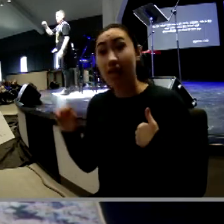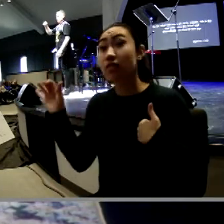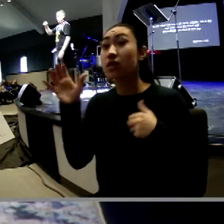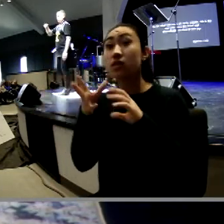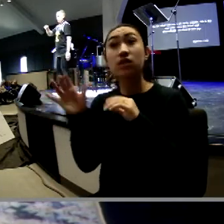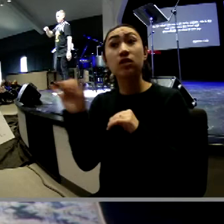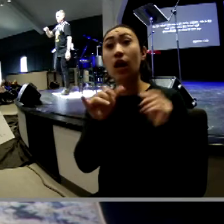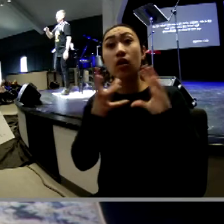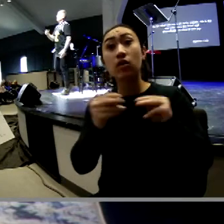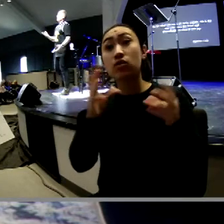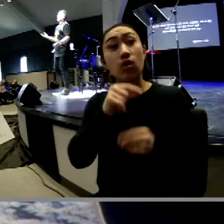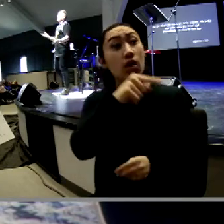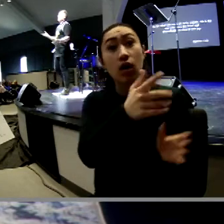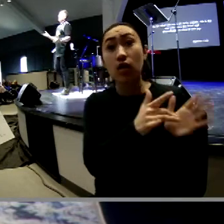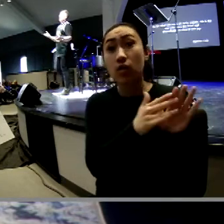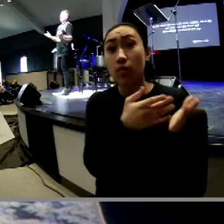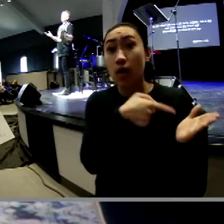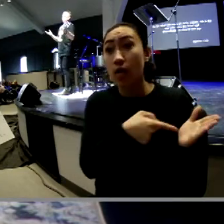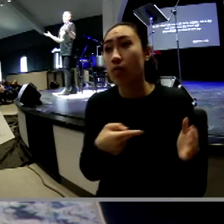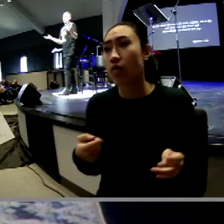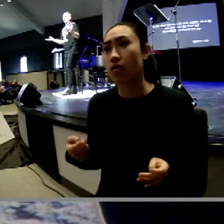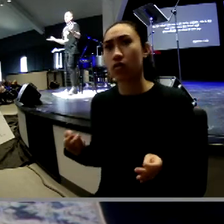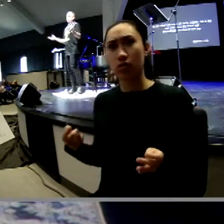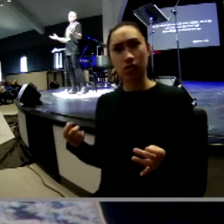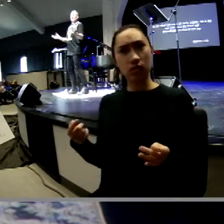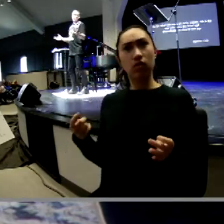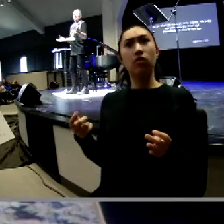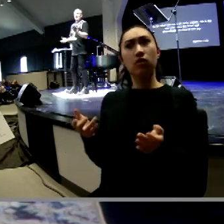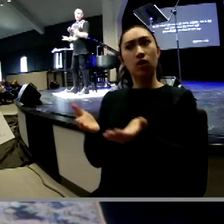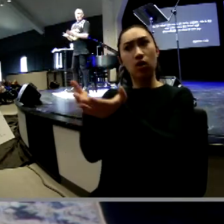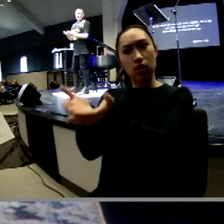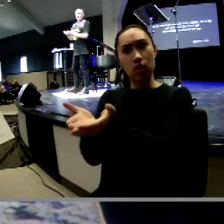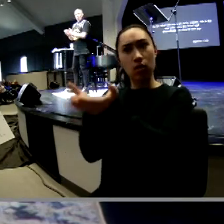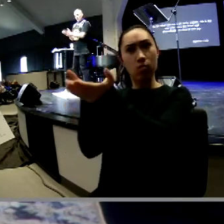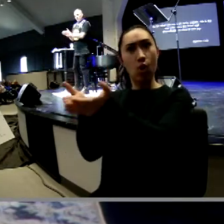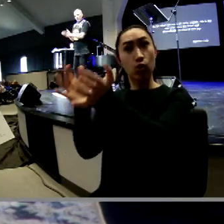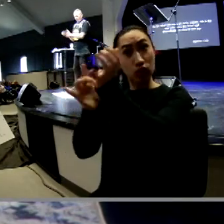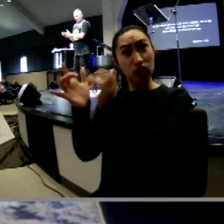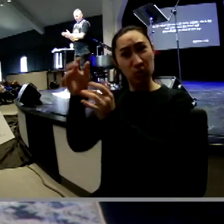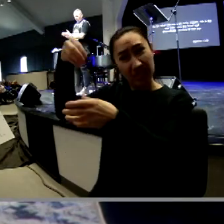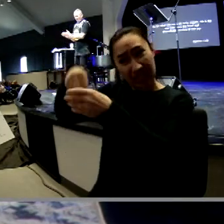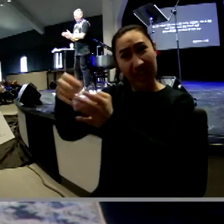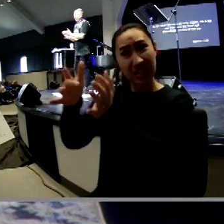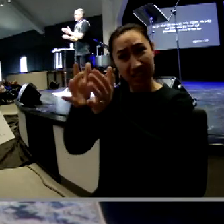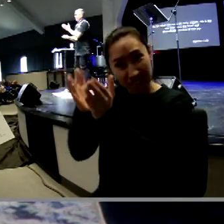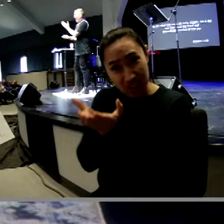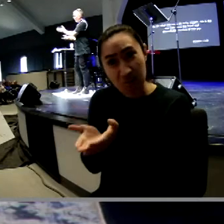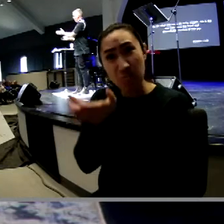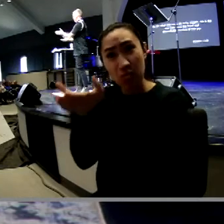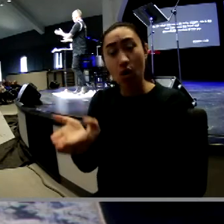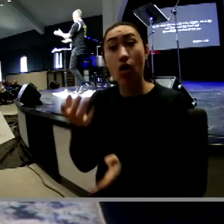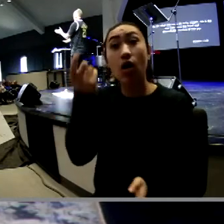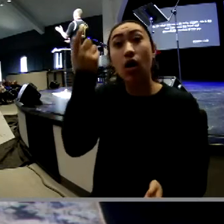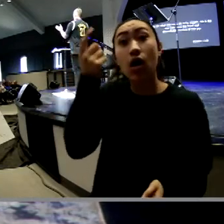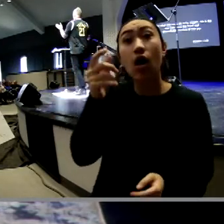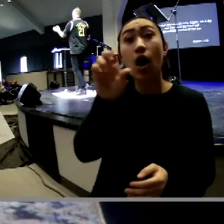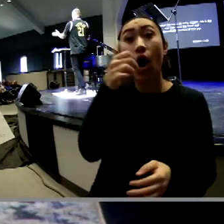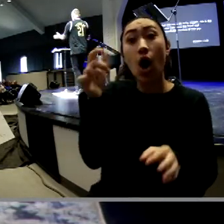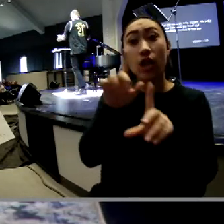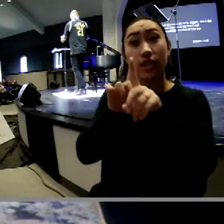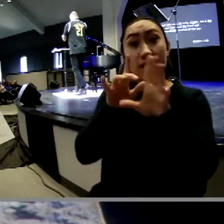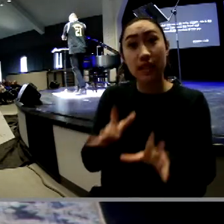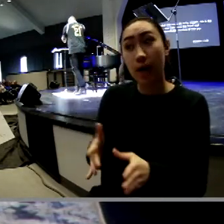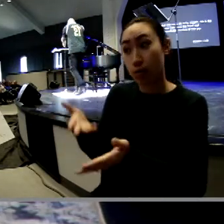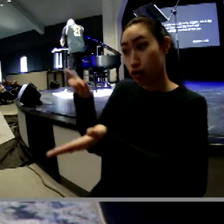or in the boat with them? See, Jesus isn't watching you in your storm. He's walking with you in your storm. He's the anchor in that